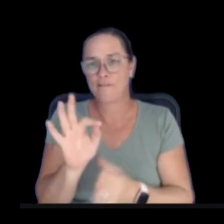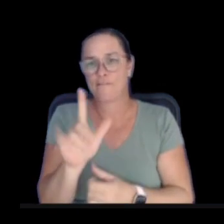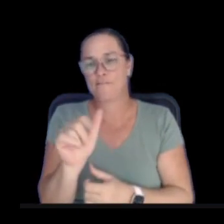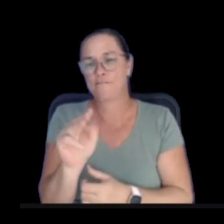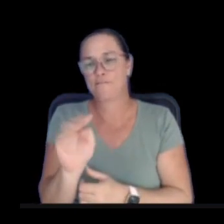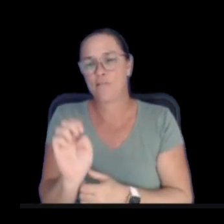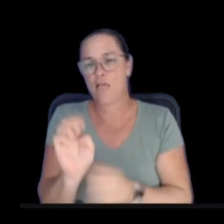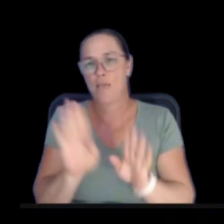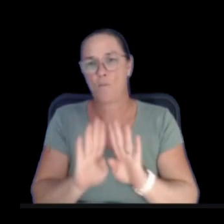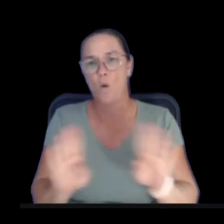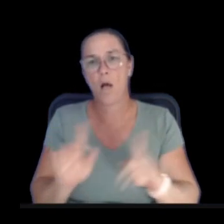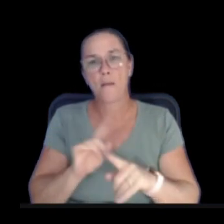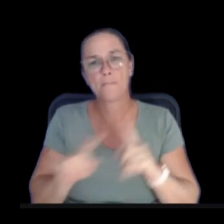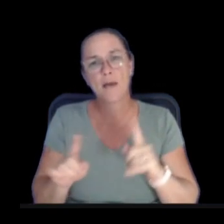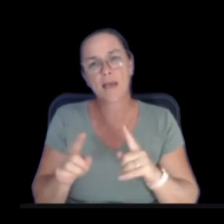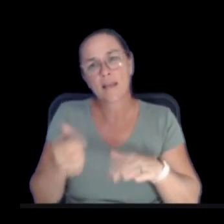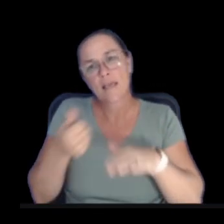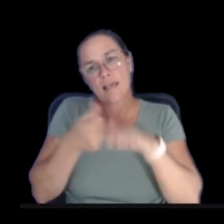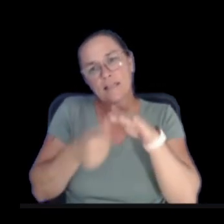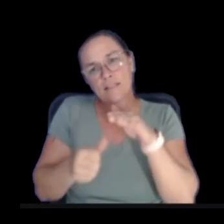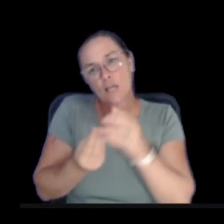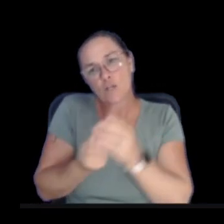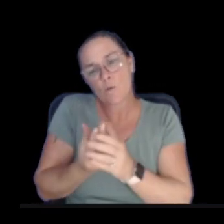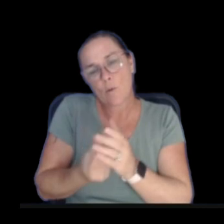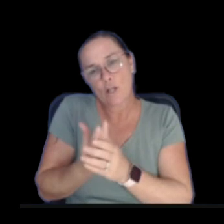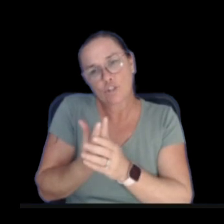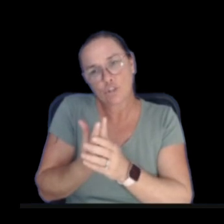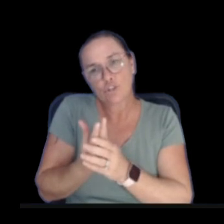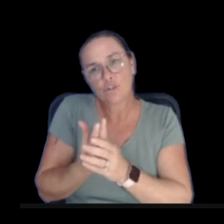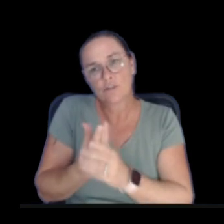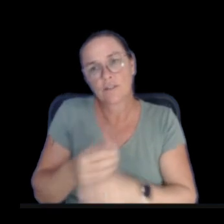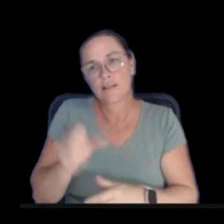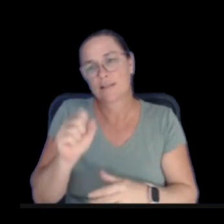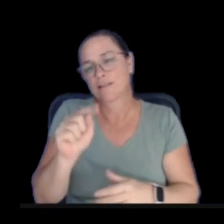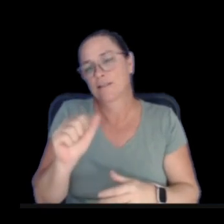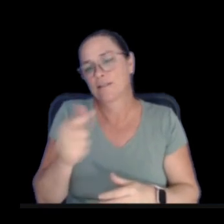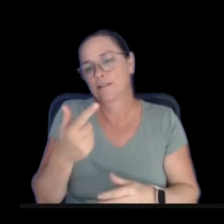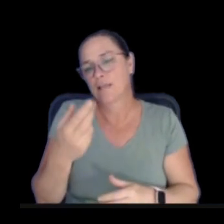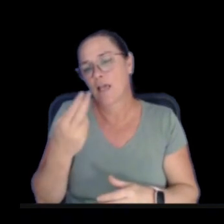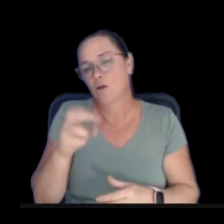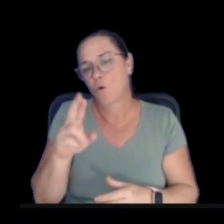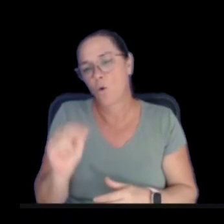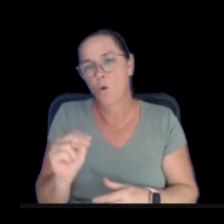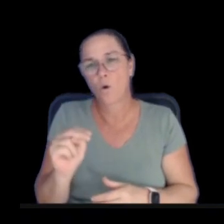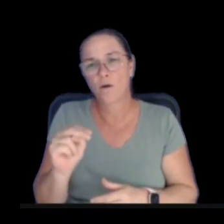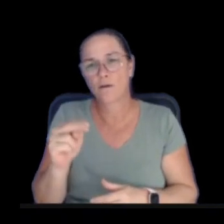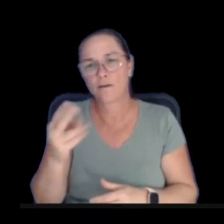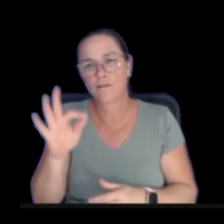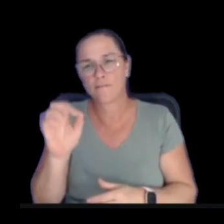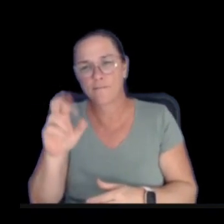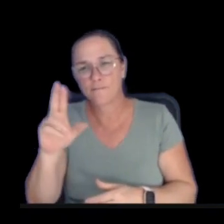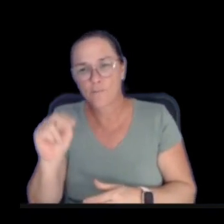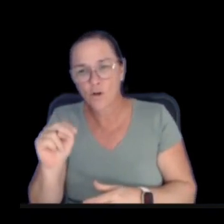burning, largely the uluhe staghorn fern that's in this area.